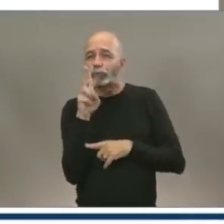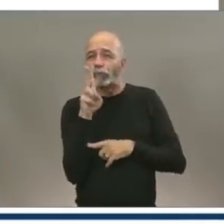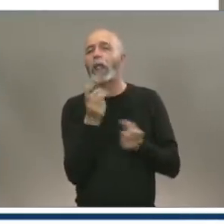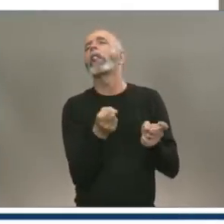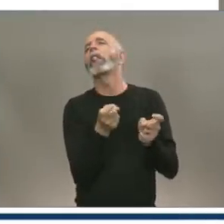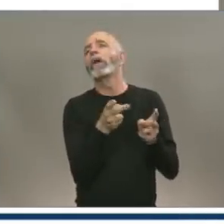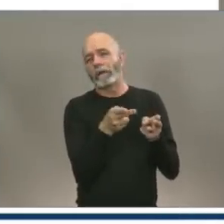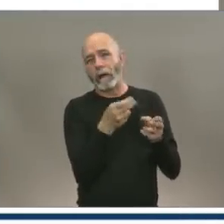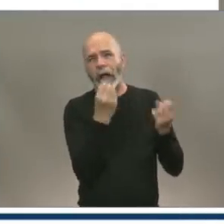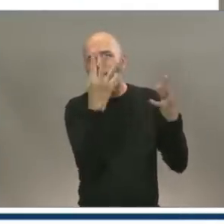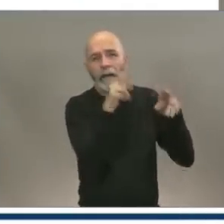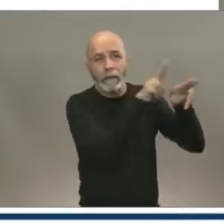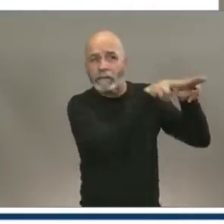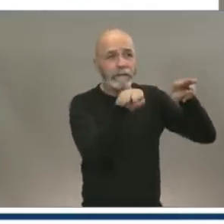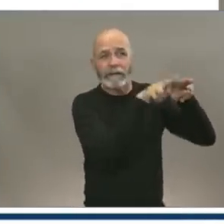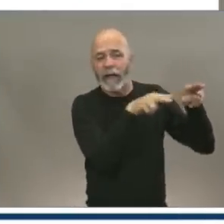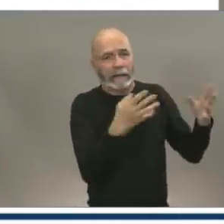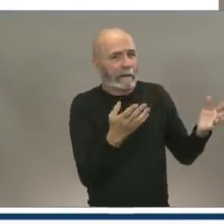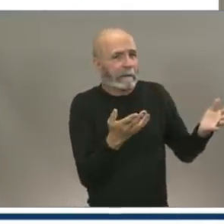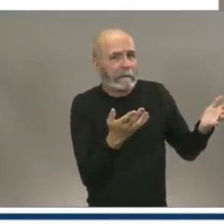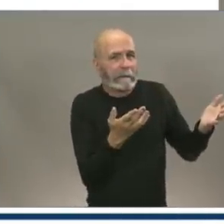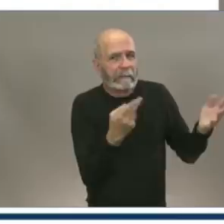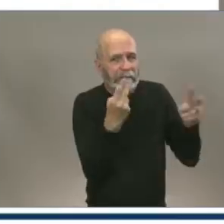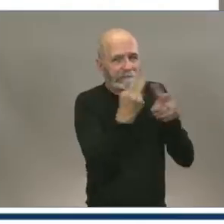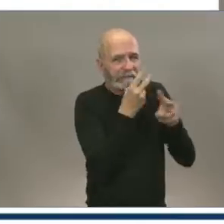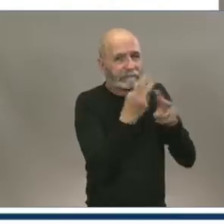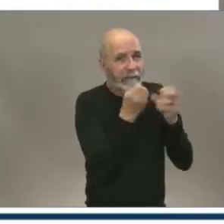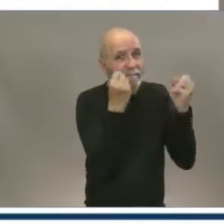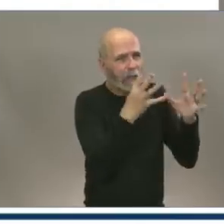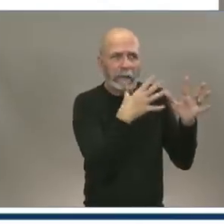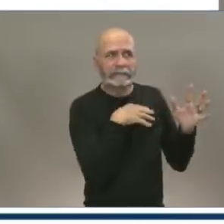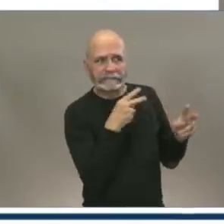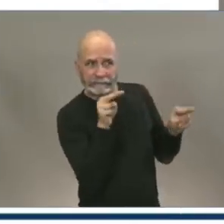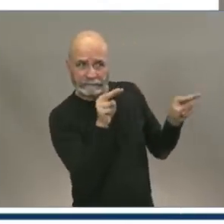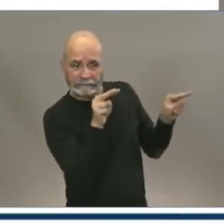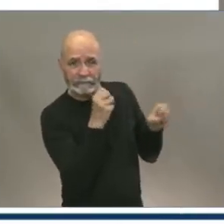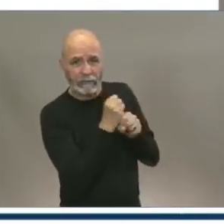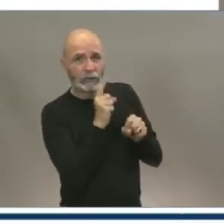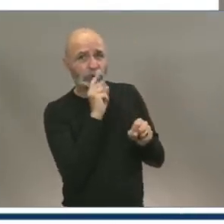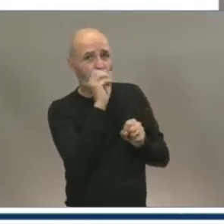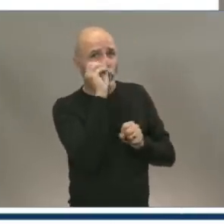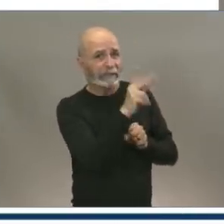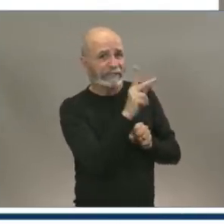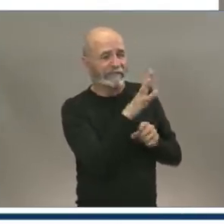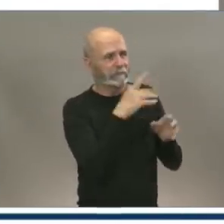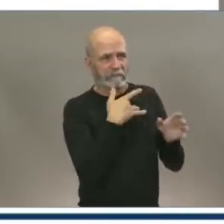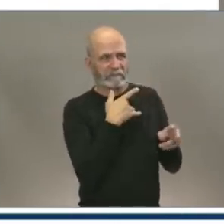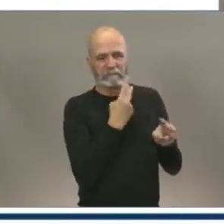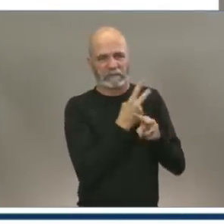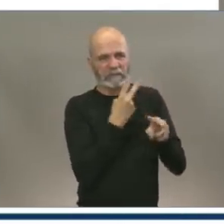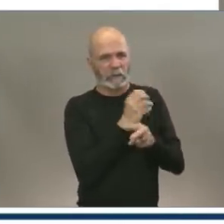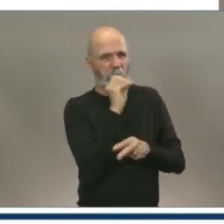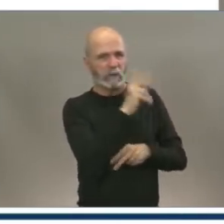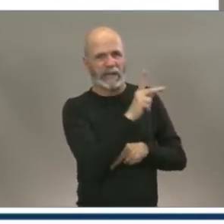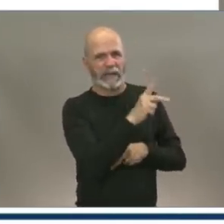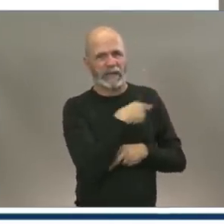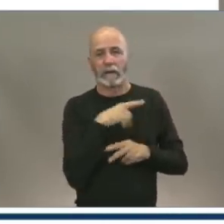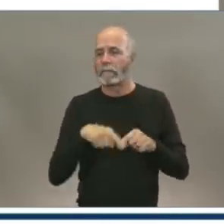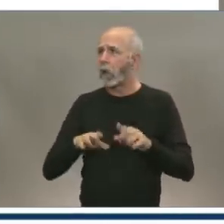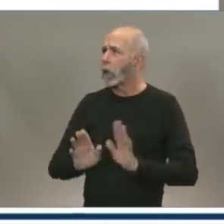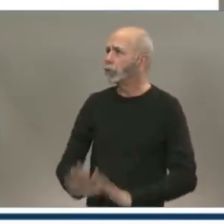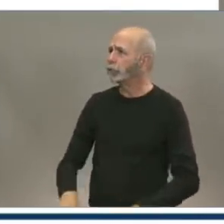is well within the capacity within the province. And I'm not aware of any children being hospitalized. So